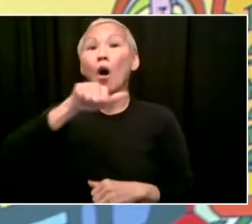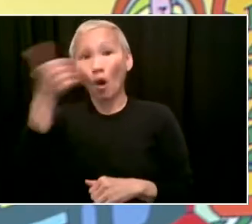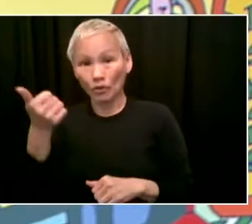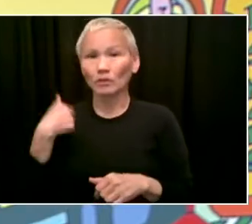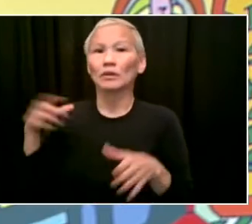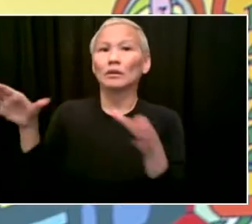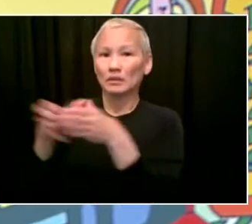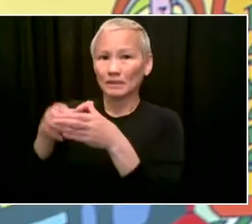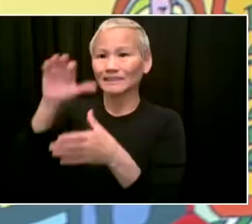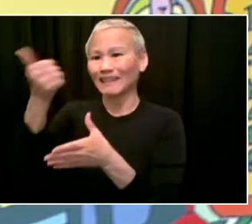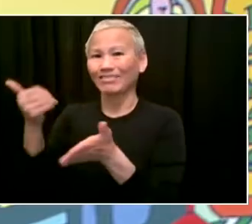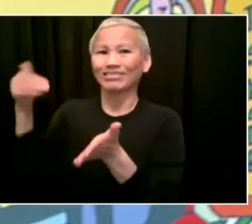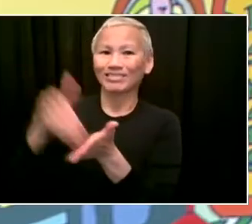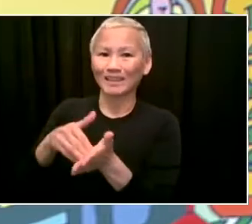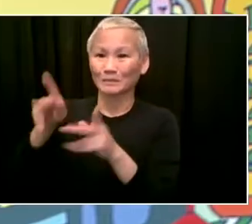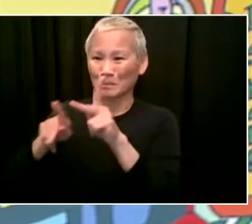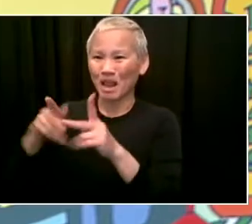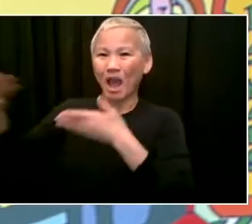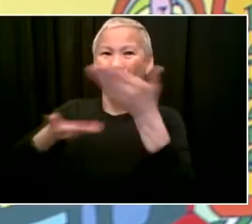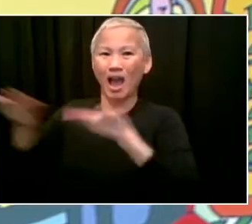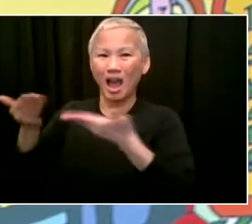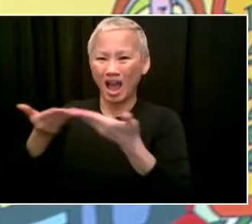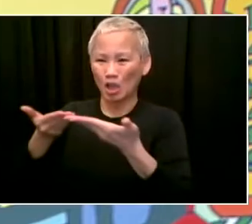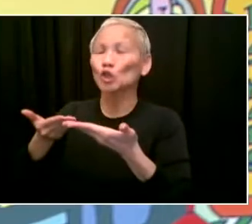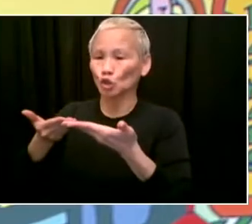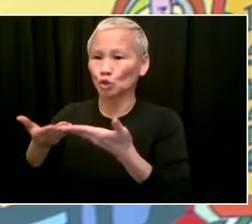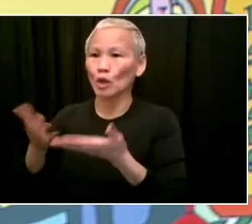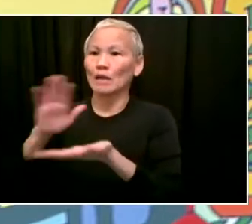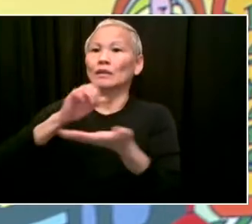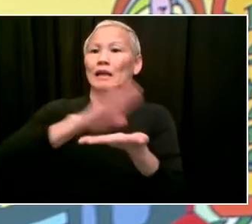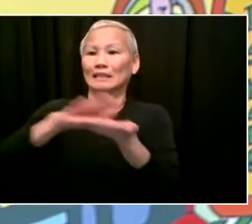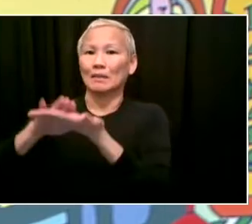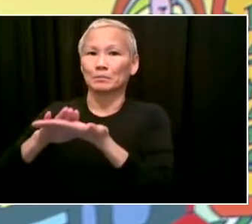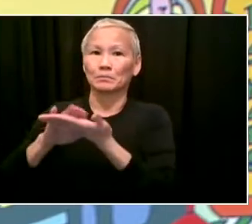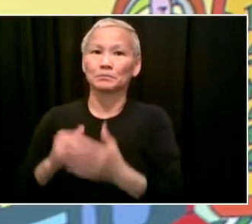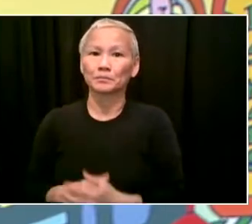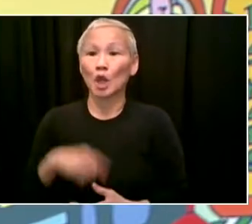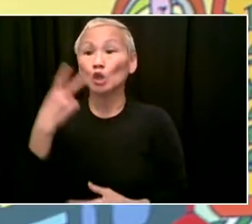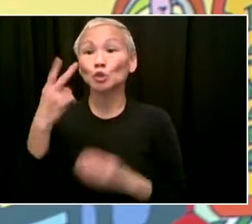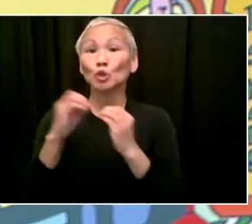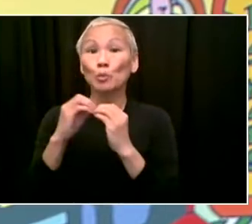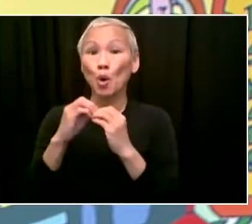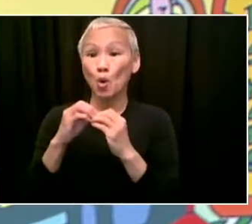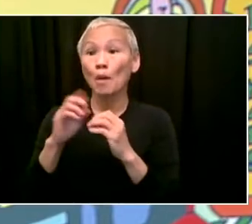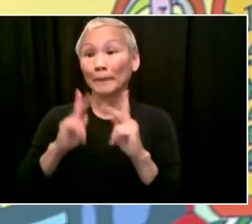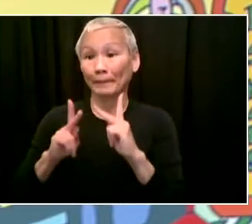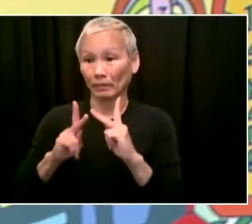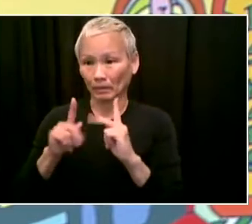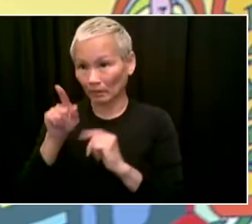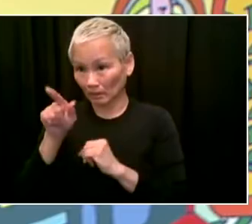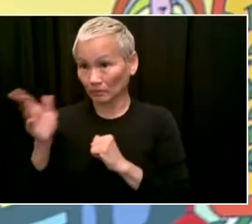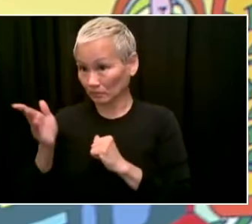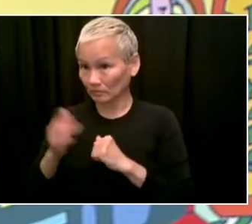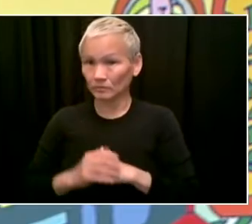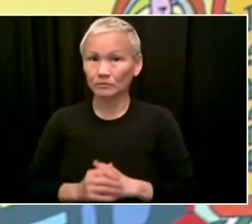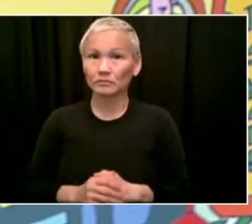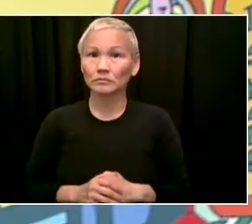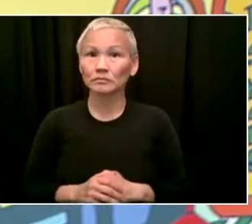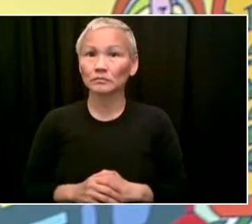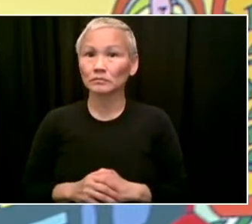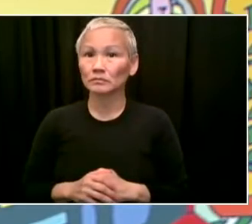make a real impact. We have time for 2 more questions today. The next question goes to Abu from Bangla